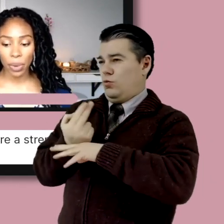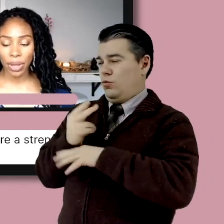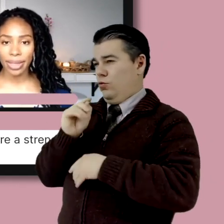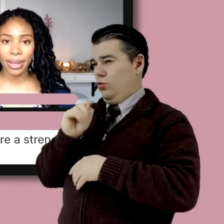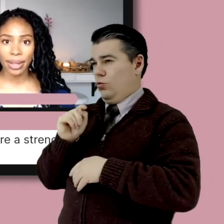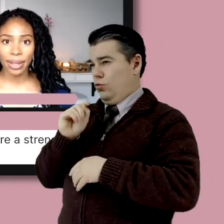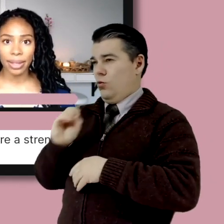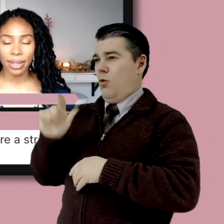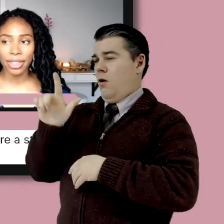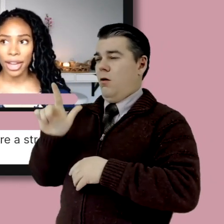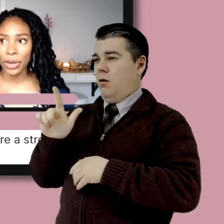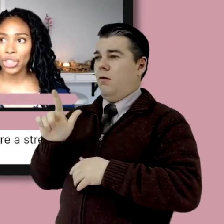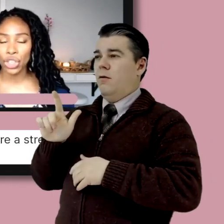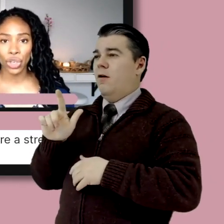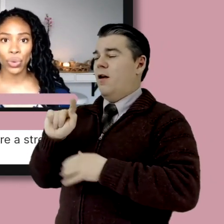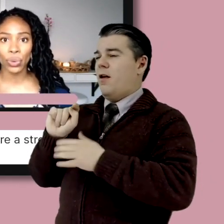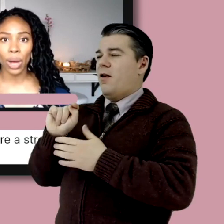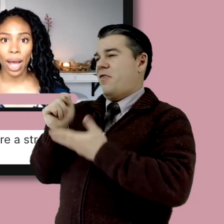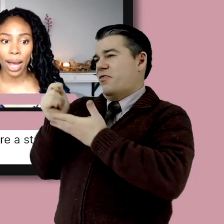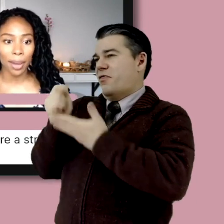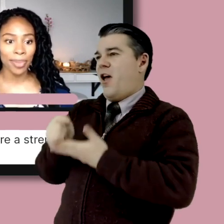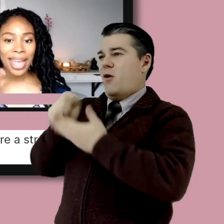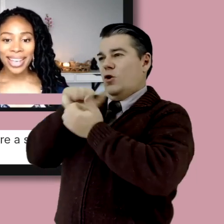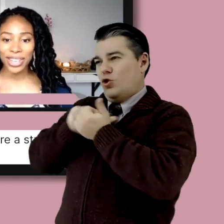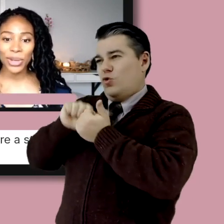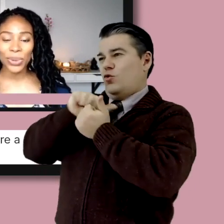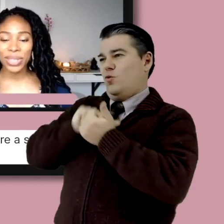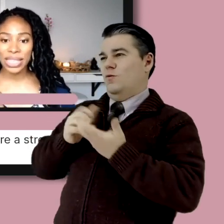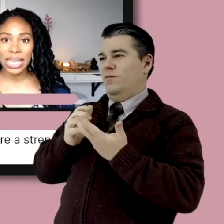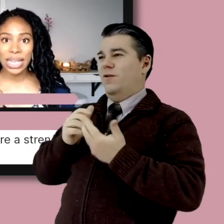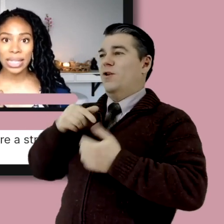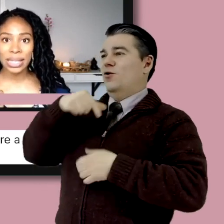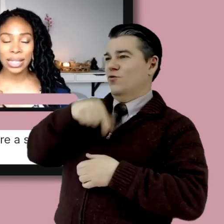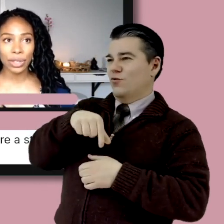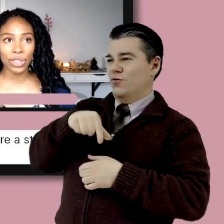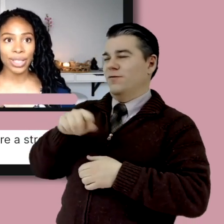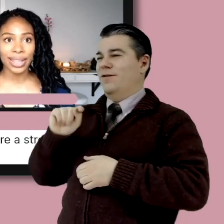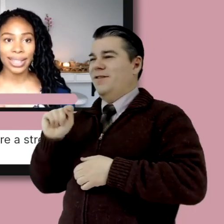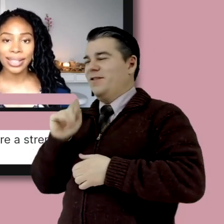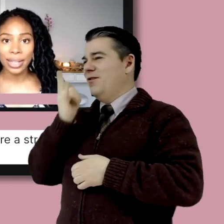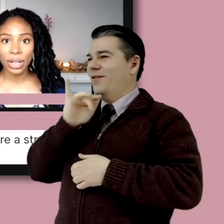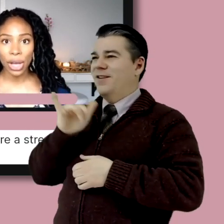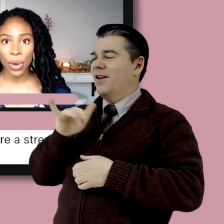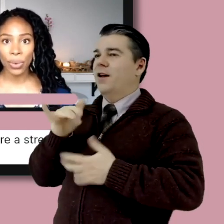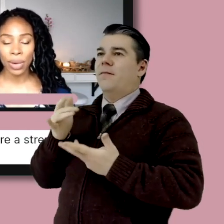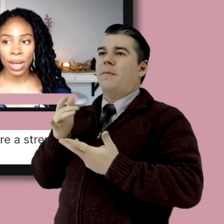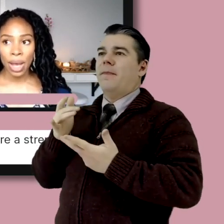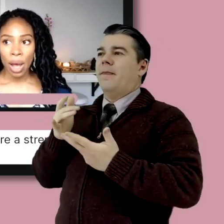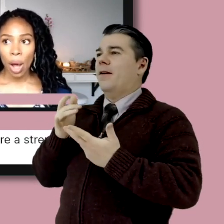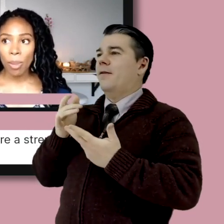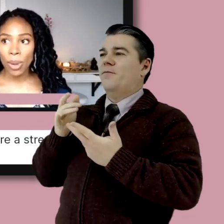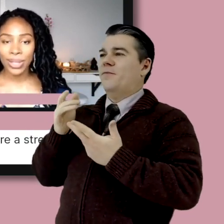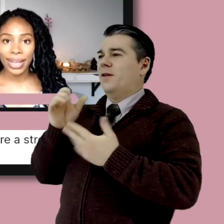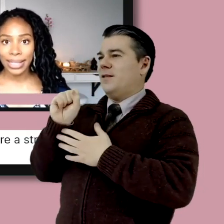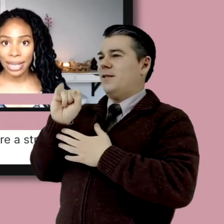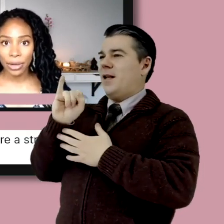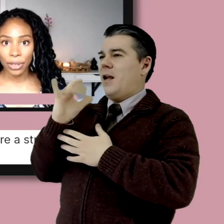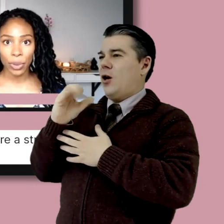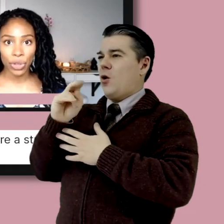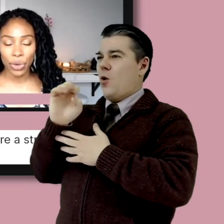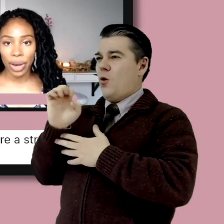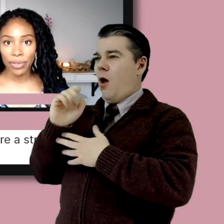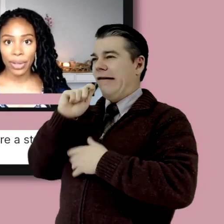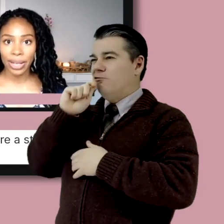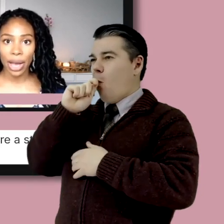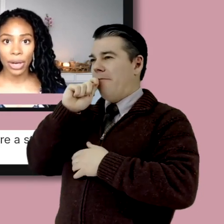often were like the TheraChew Q's and T's. They're just like these silicone, almost like teethers,